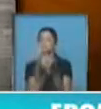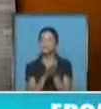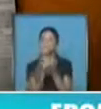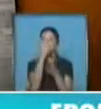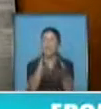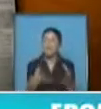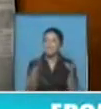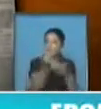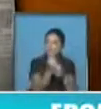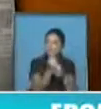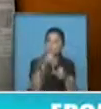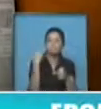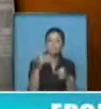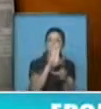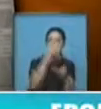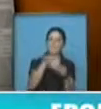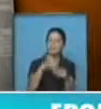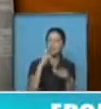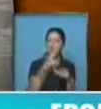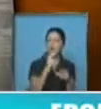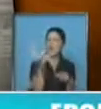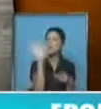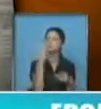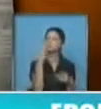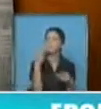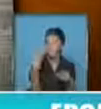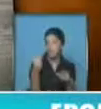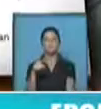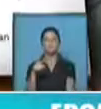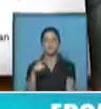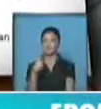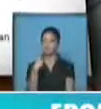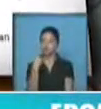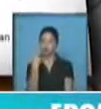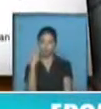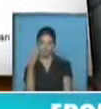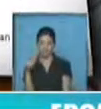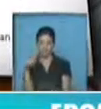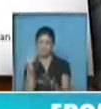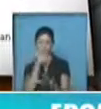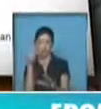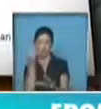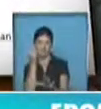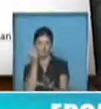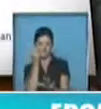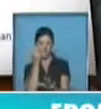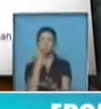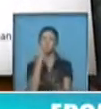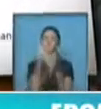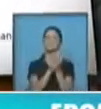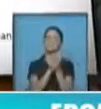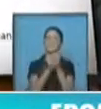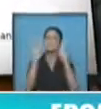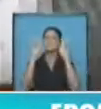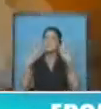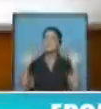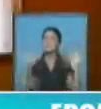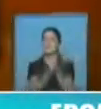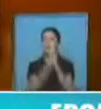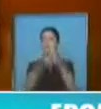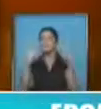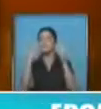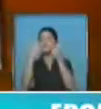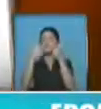a witness that criticised the way the crime scene was handled. Fein denied the accusations, noting that every